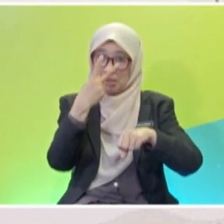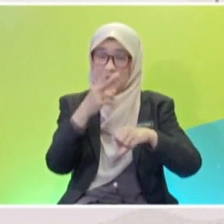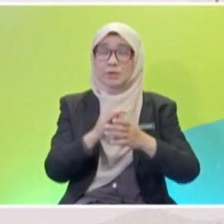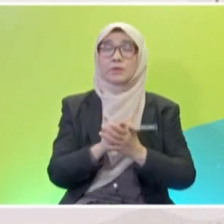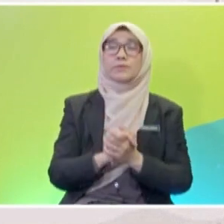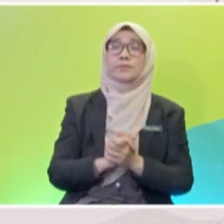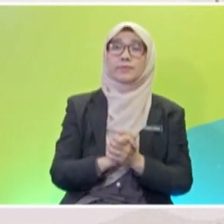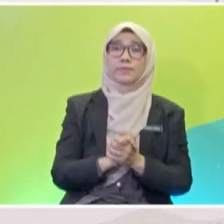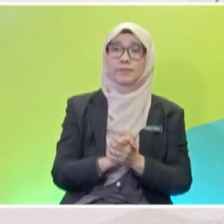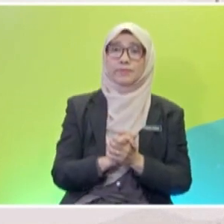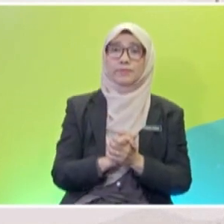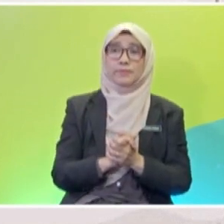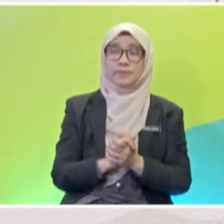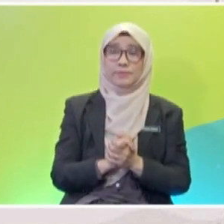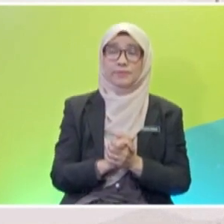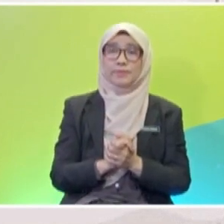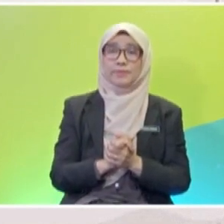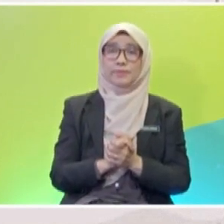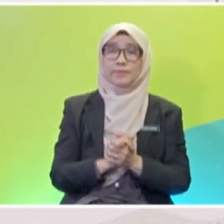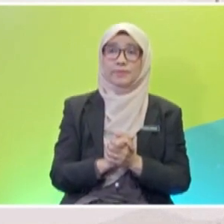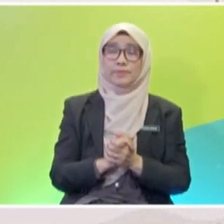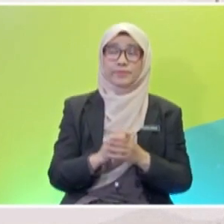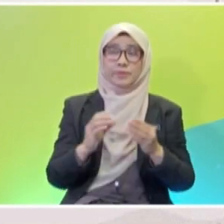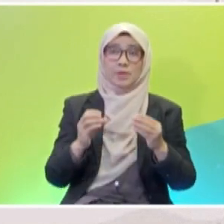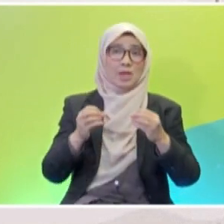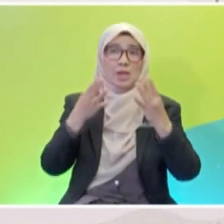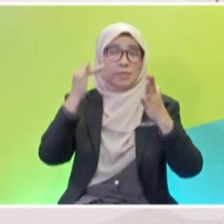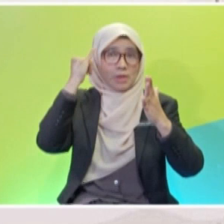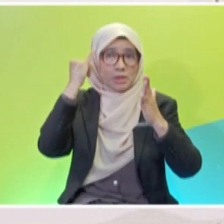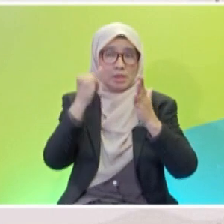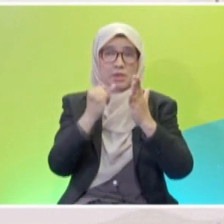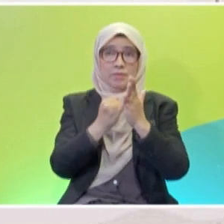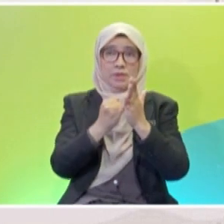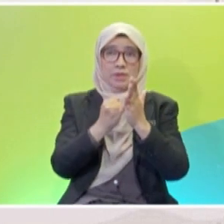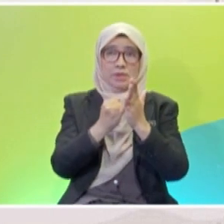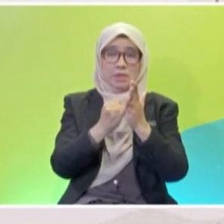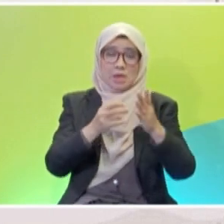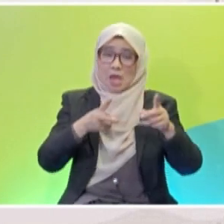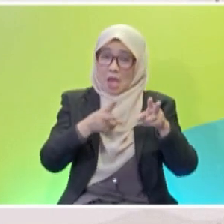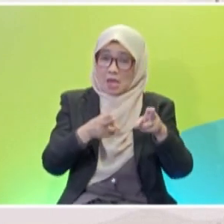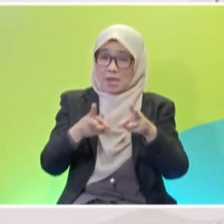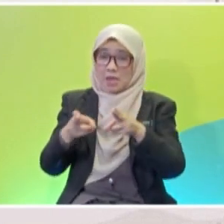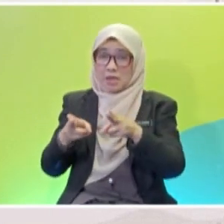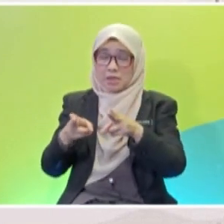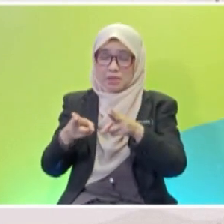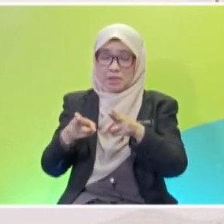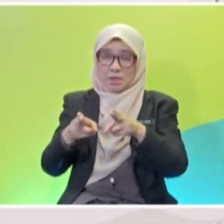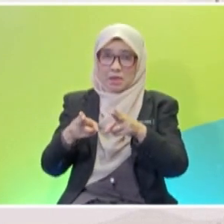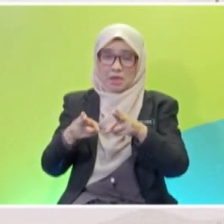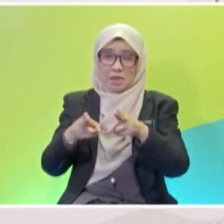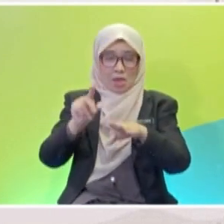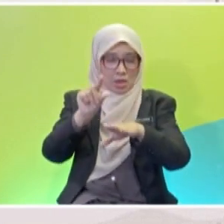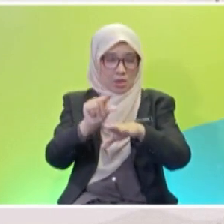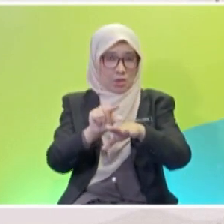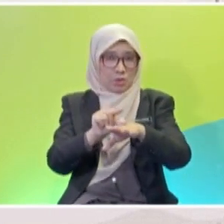portrayal of beauty. Mm-hmm. This is because many of the images have been edited using digital manipulation. Using